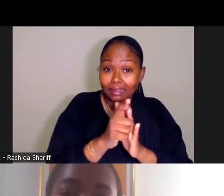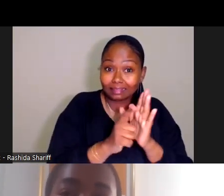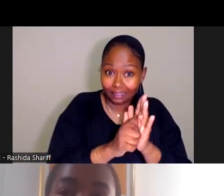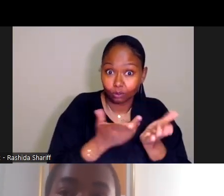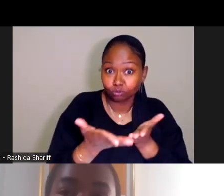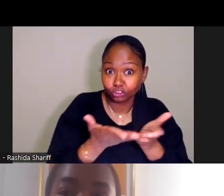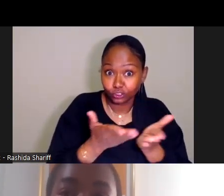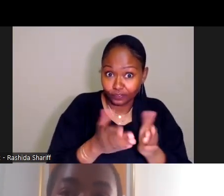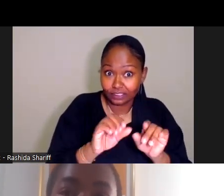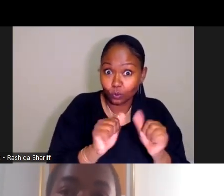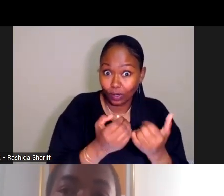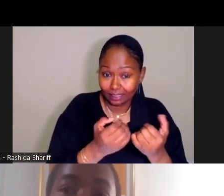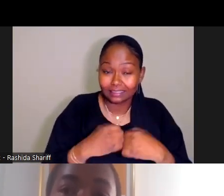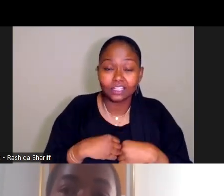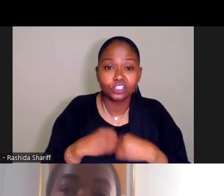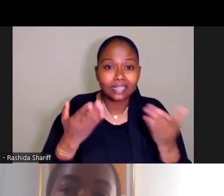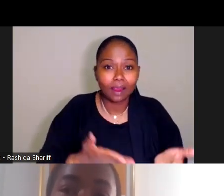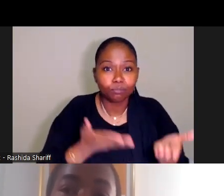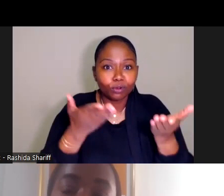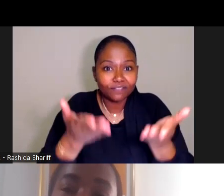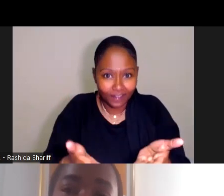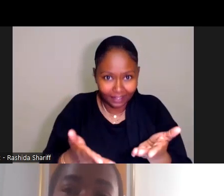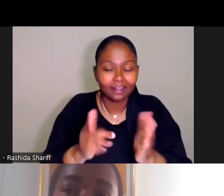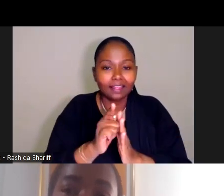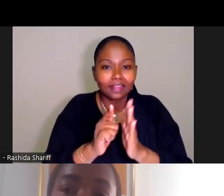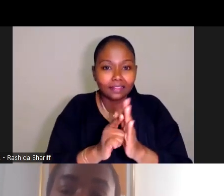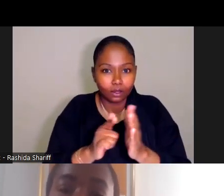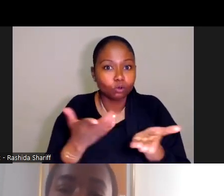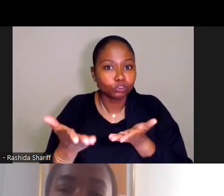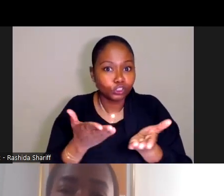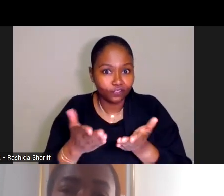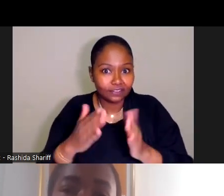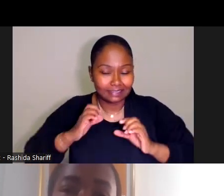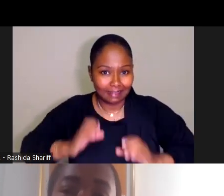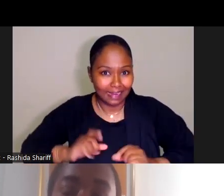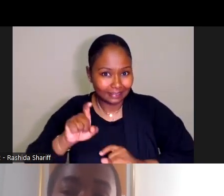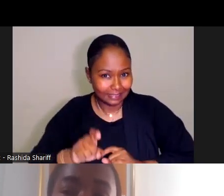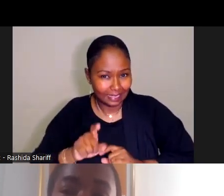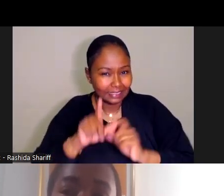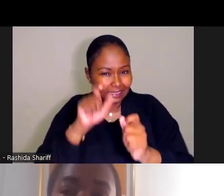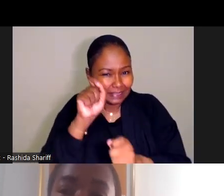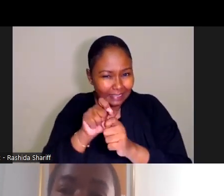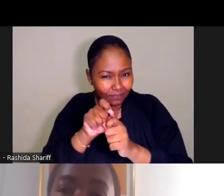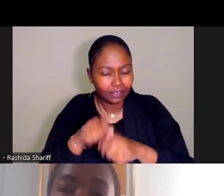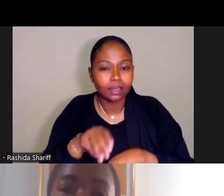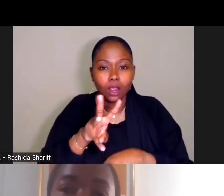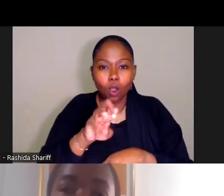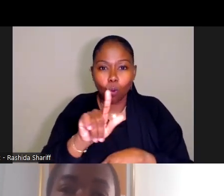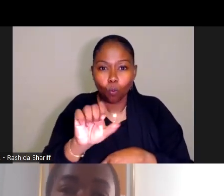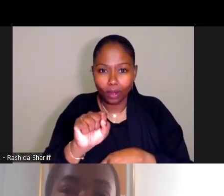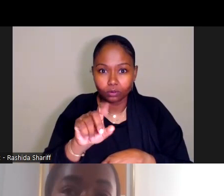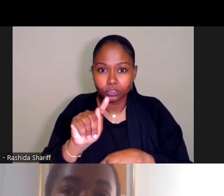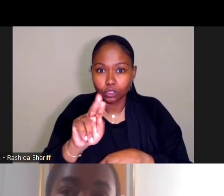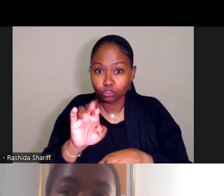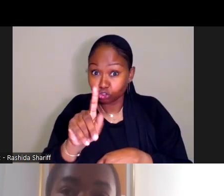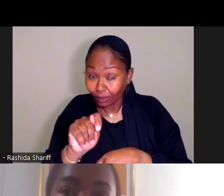providing the type of legal services that clients need. In particular, looking at wills, trusts, and other types